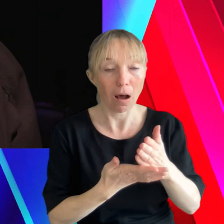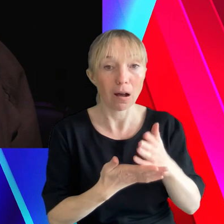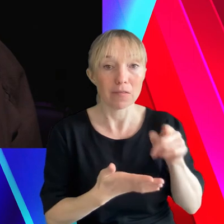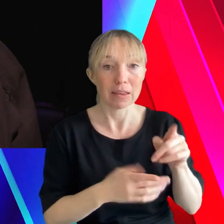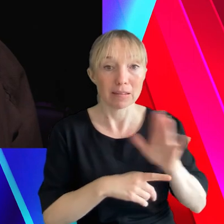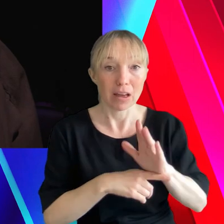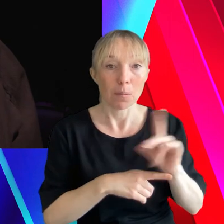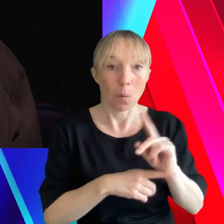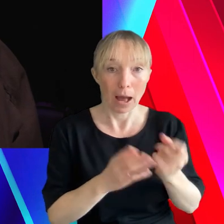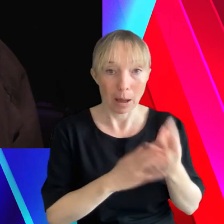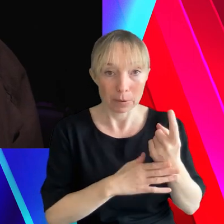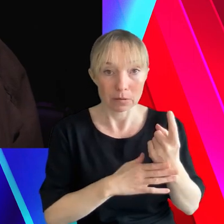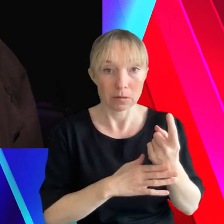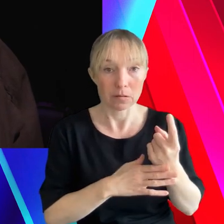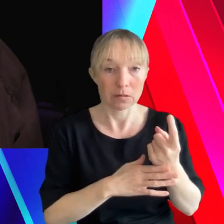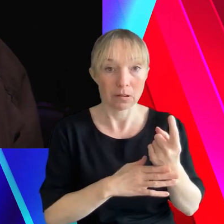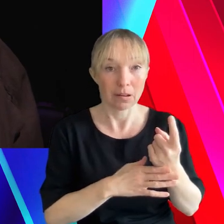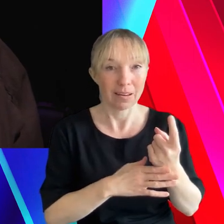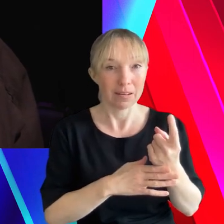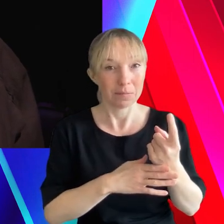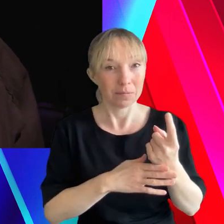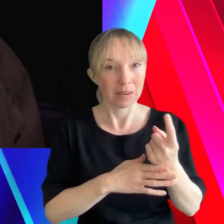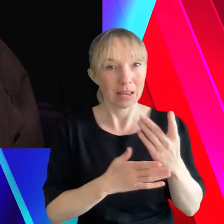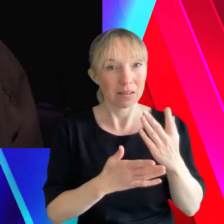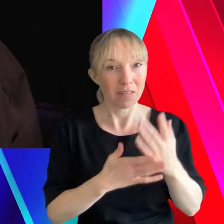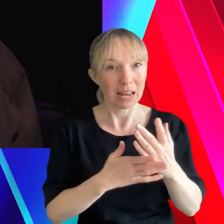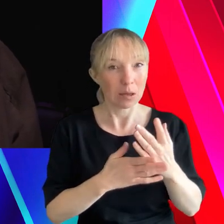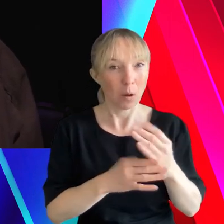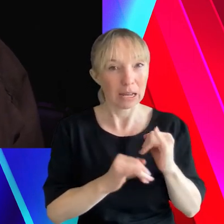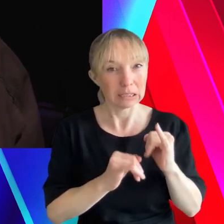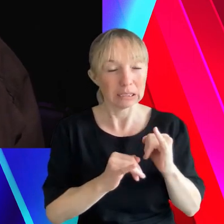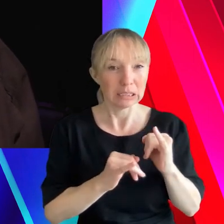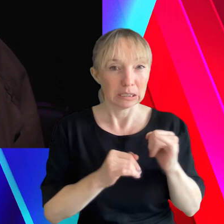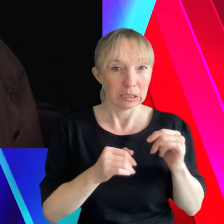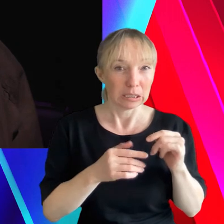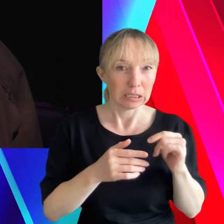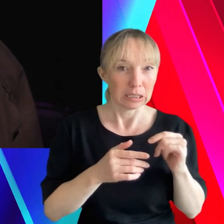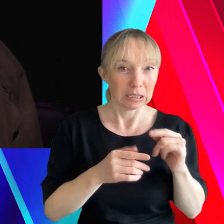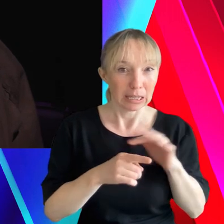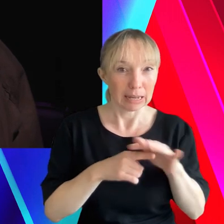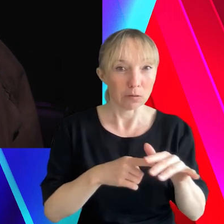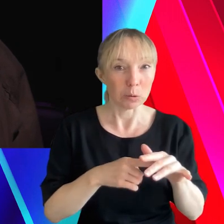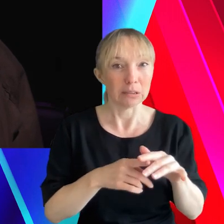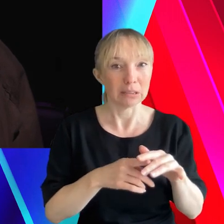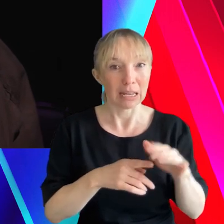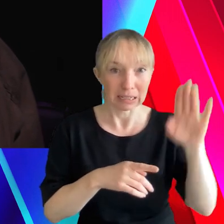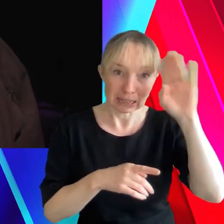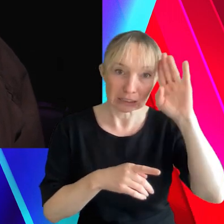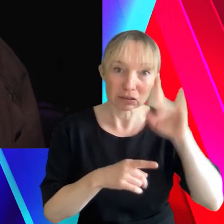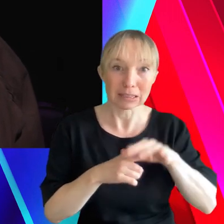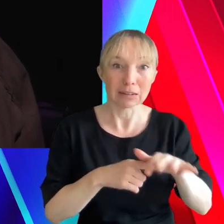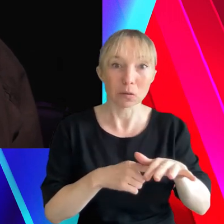way that is quite pernicious mm-hmm. and dangerous. And